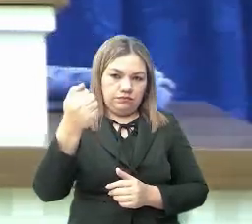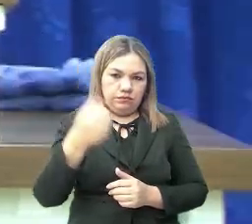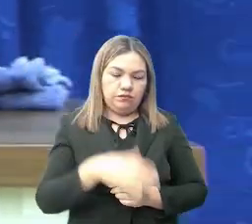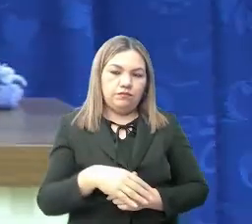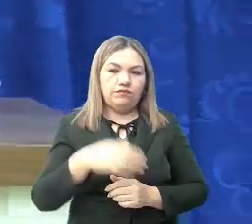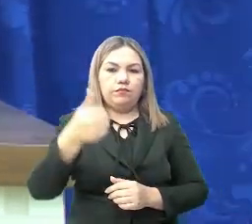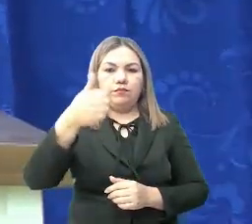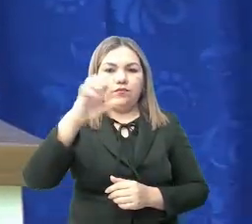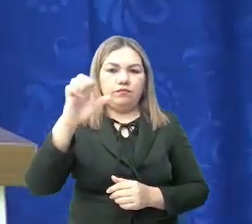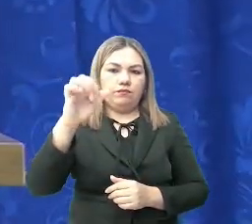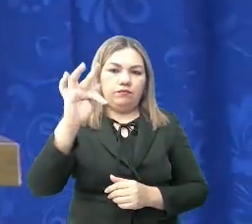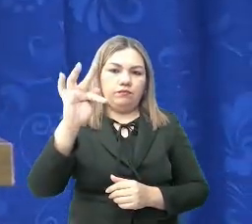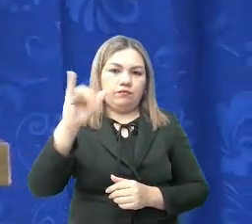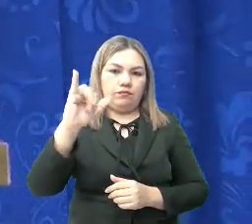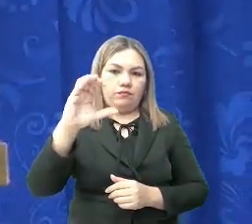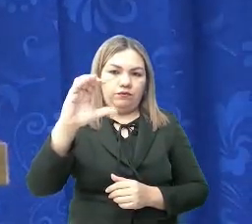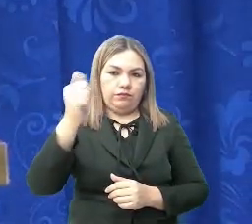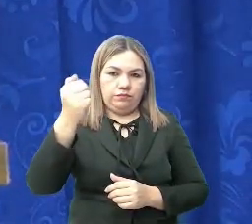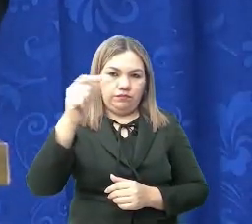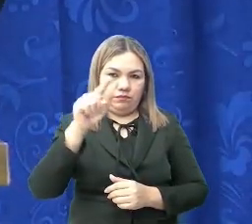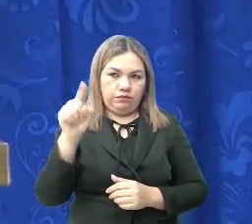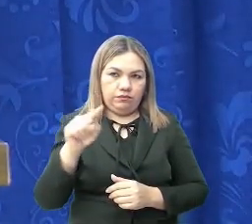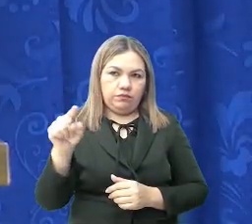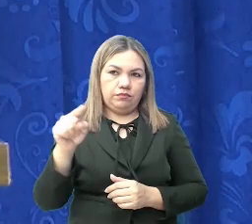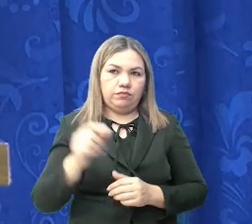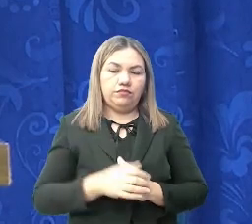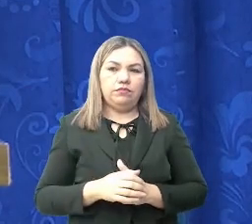and cutting word.